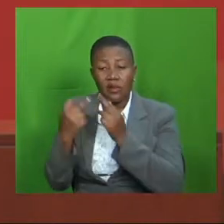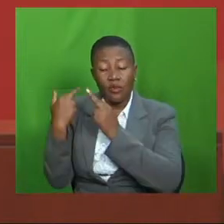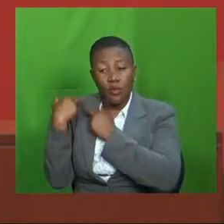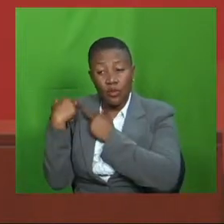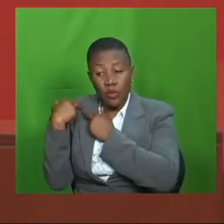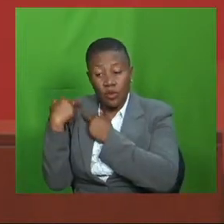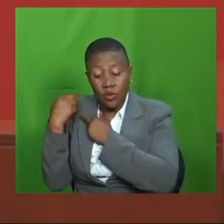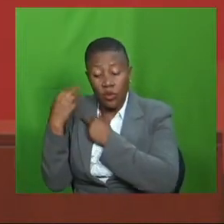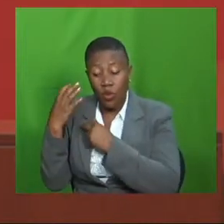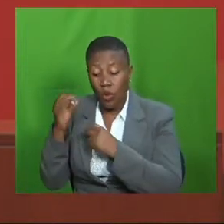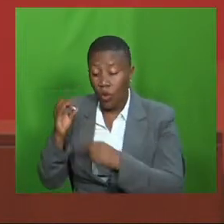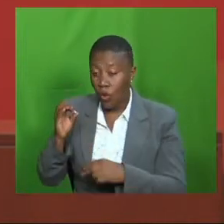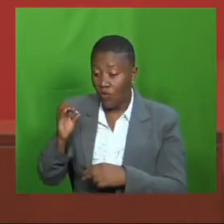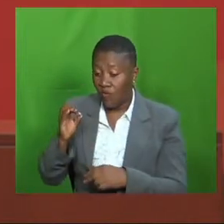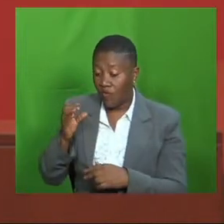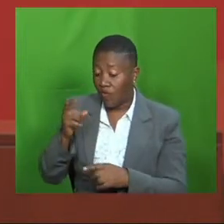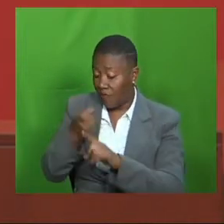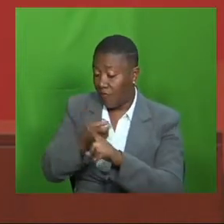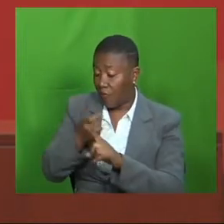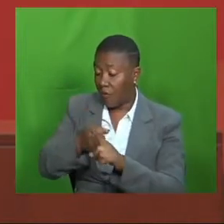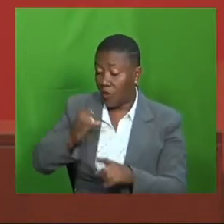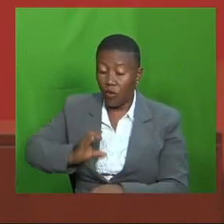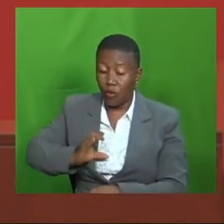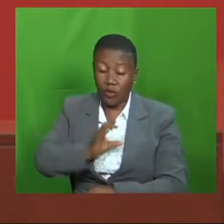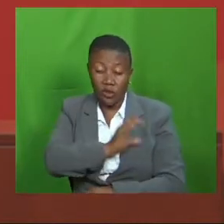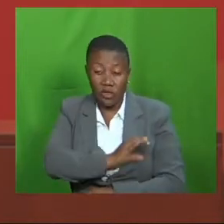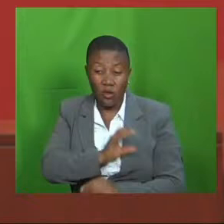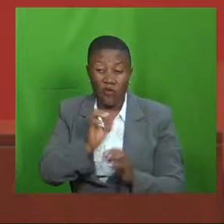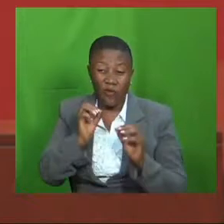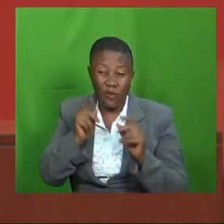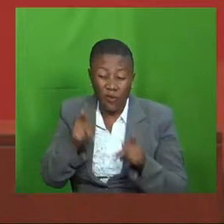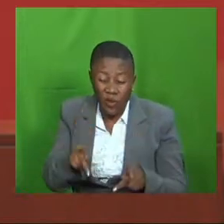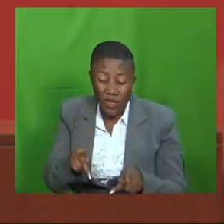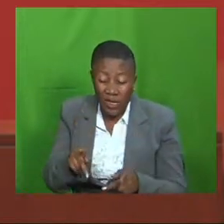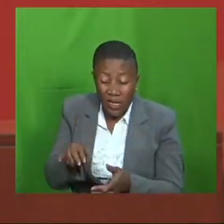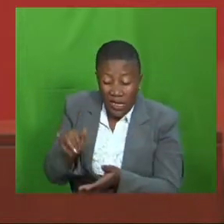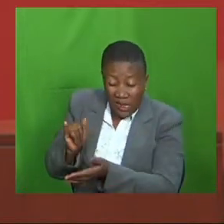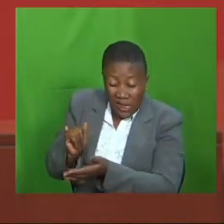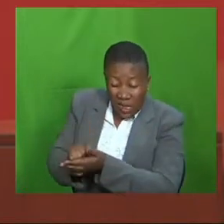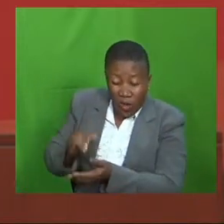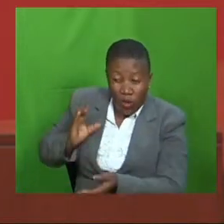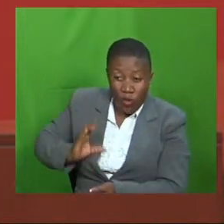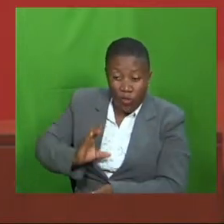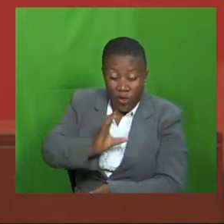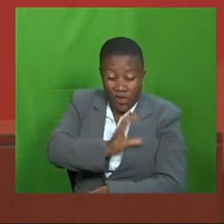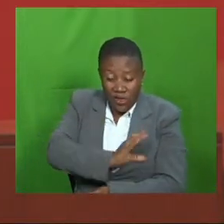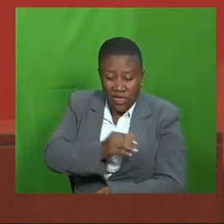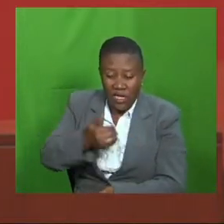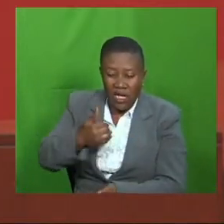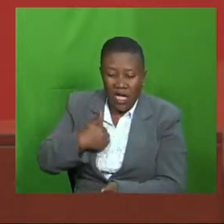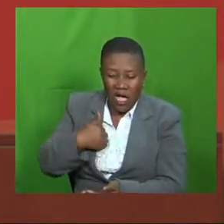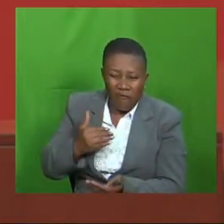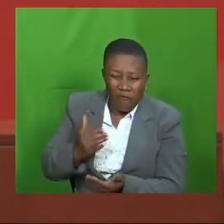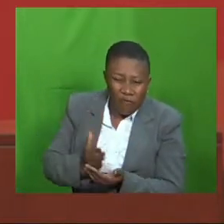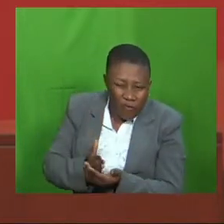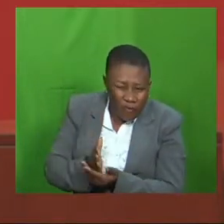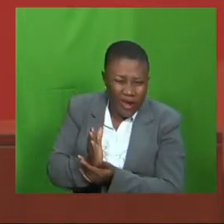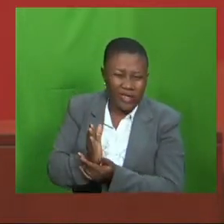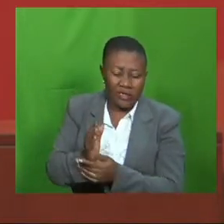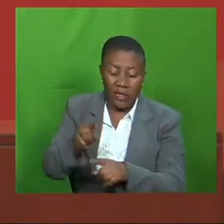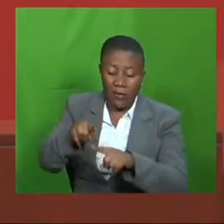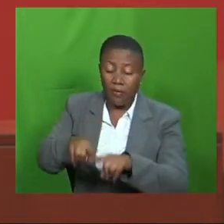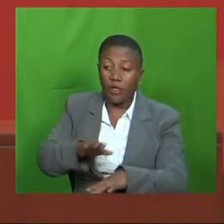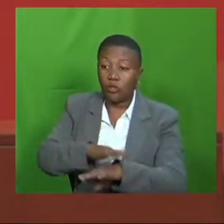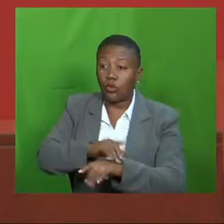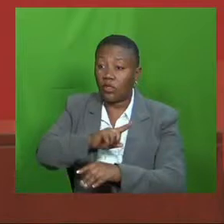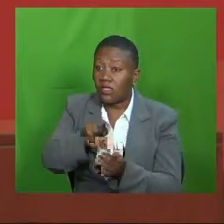Committee of Privileges. The committee has a singular mandate in respect of these matters, and